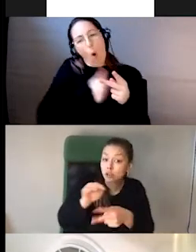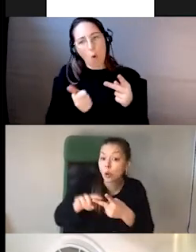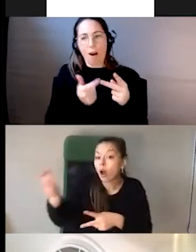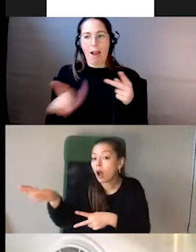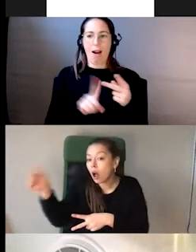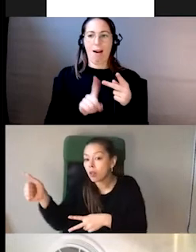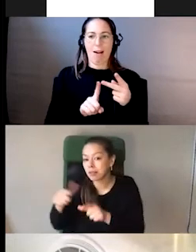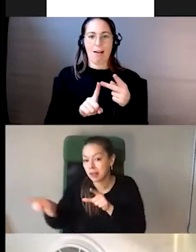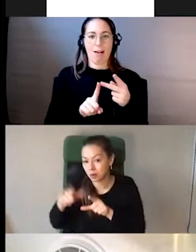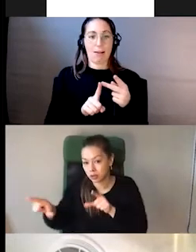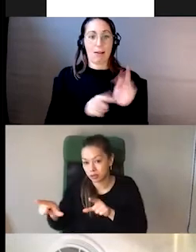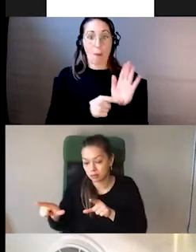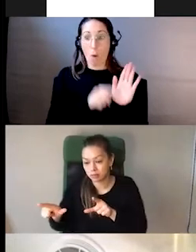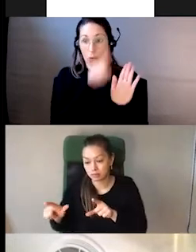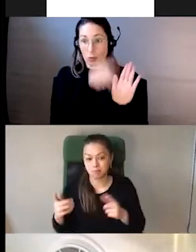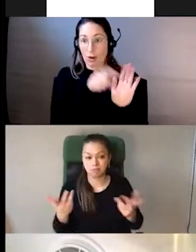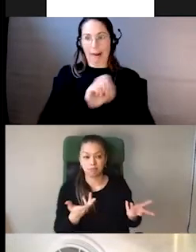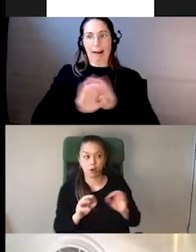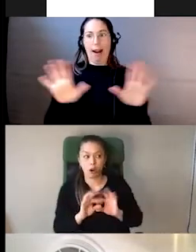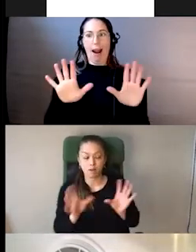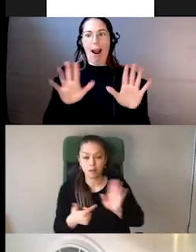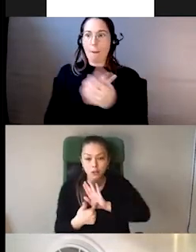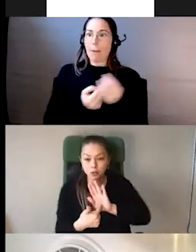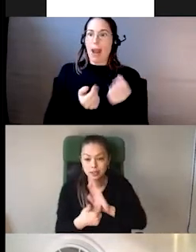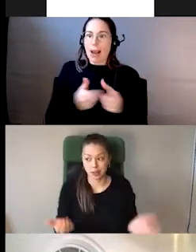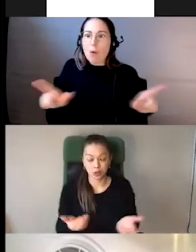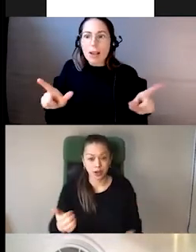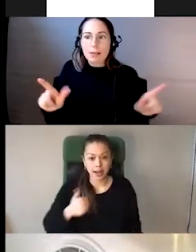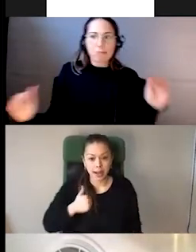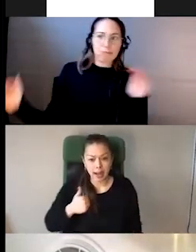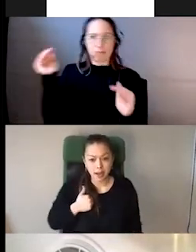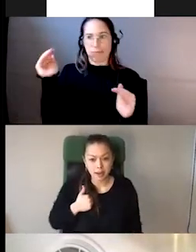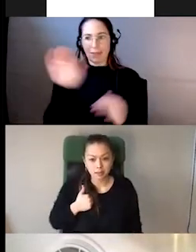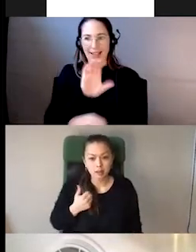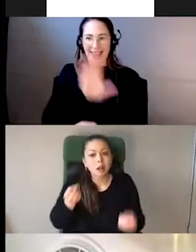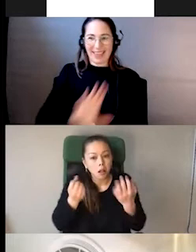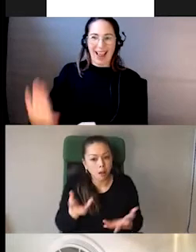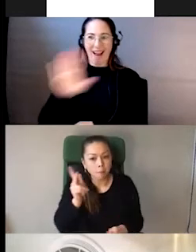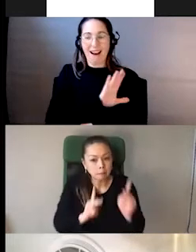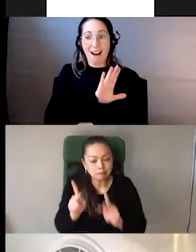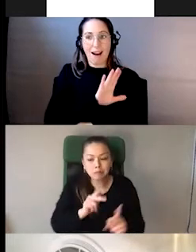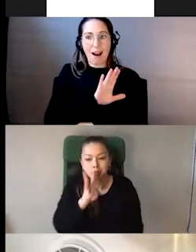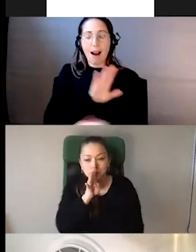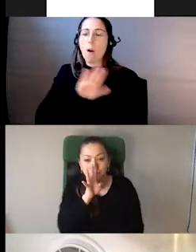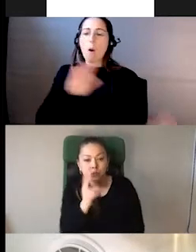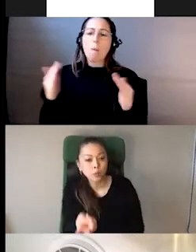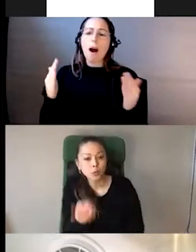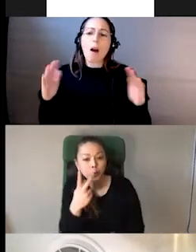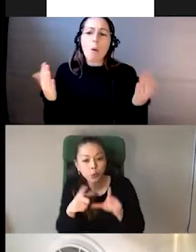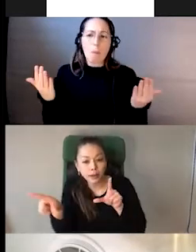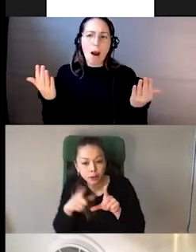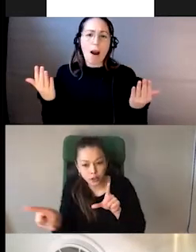the type of bilingualism that is predominant in Canada. And we can compare it to just over